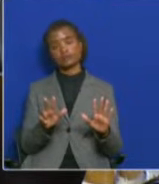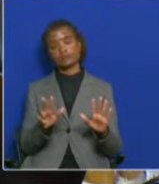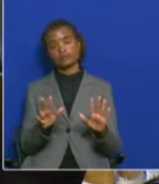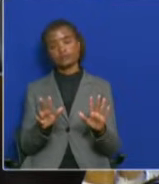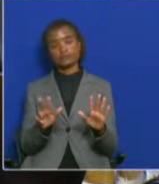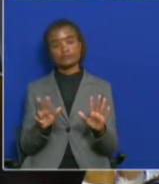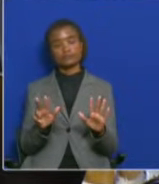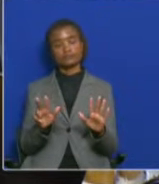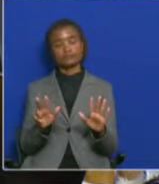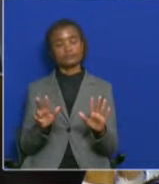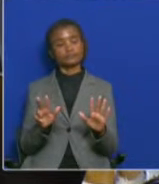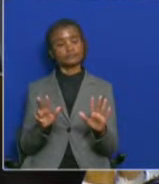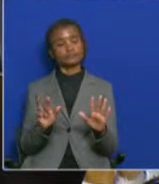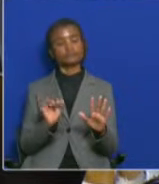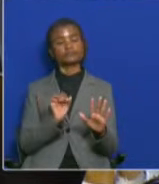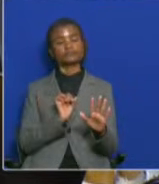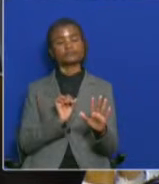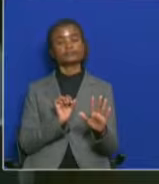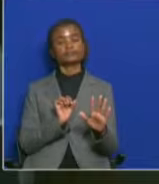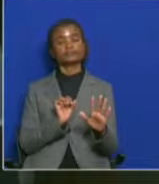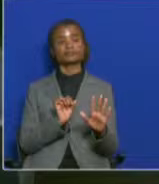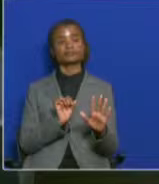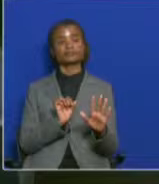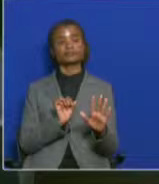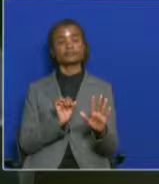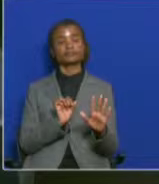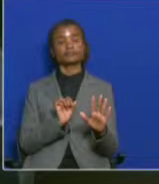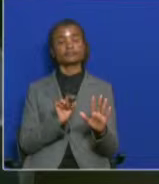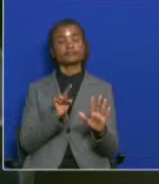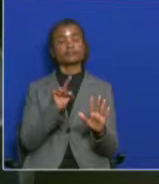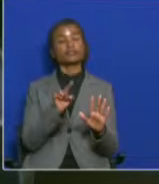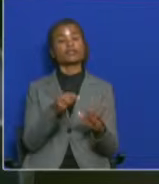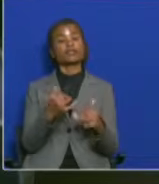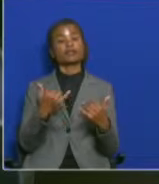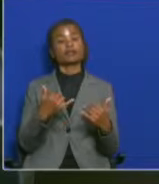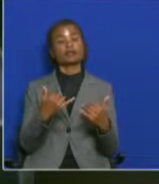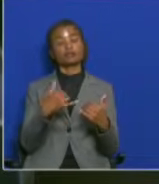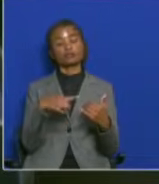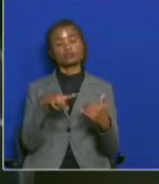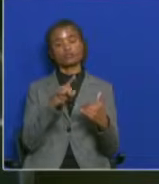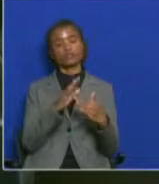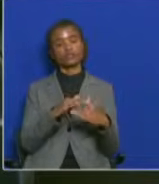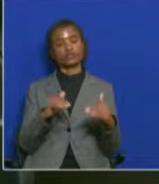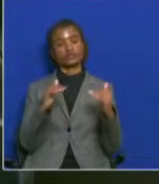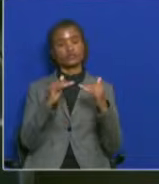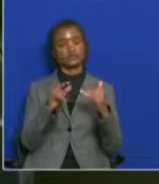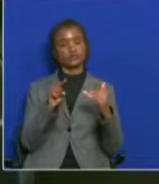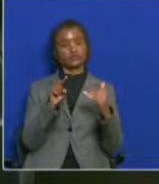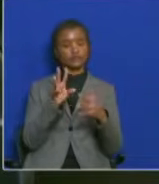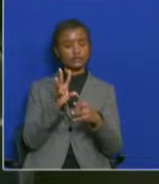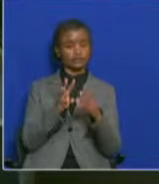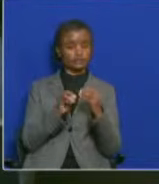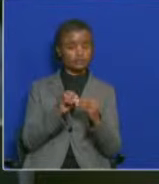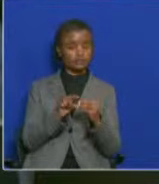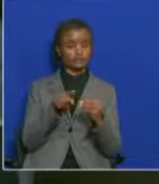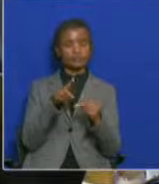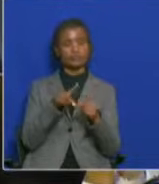after describing the principles of restorative justice and settlement of conflicts, etc.,